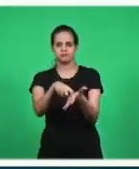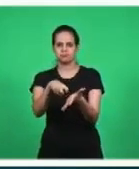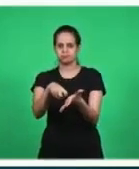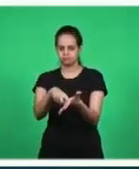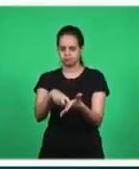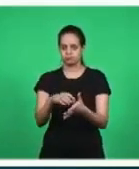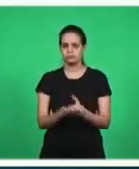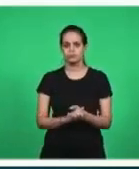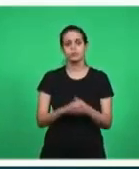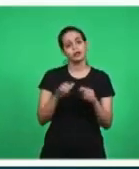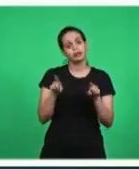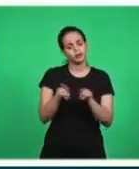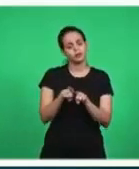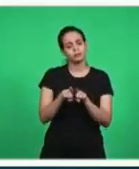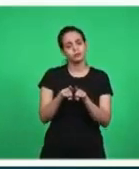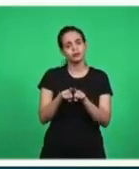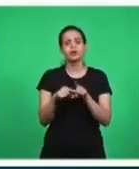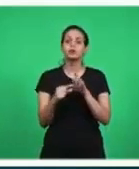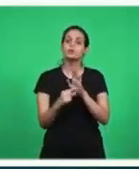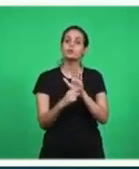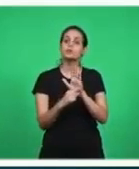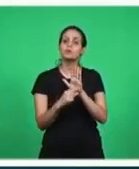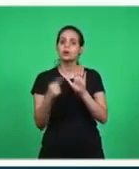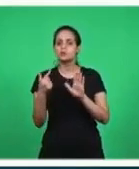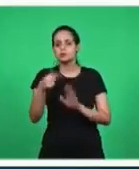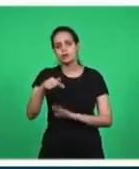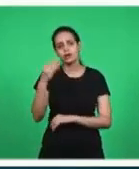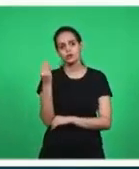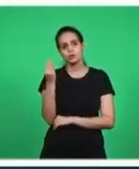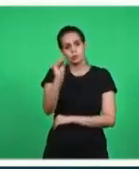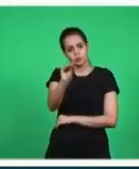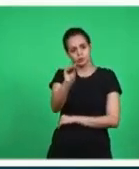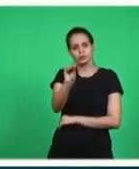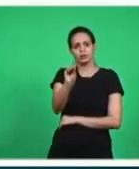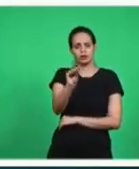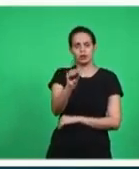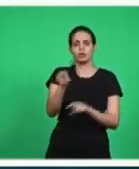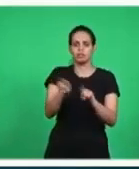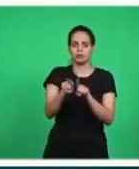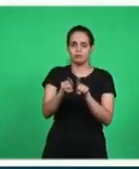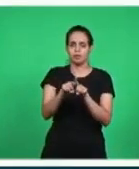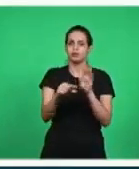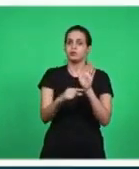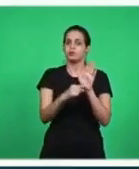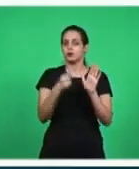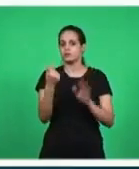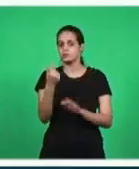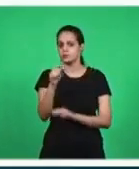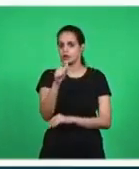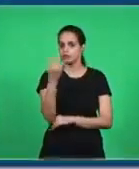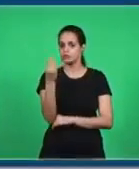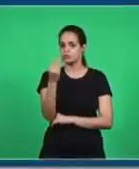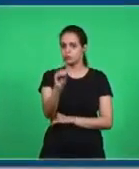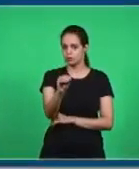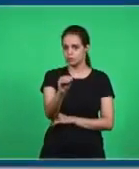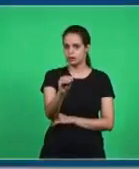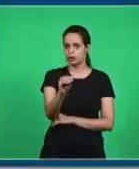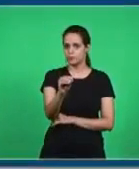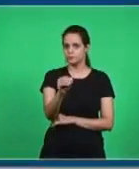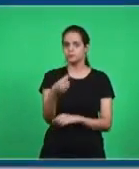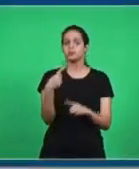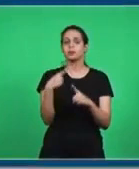castigated. Also, verse 7. They like to point out here, because verse 7